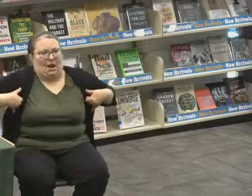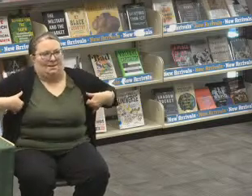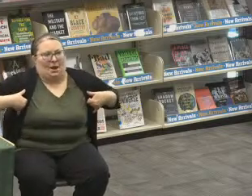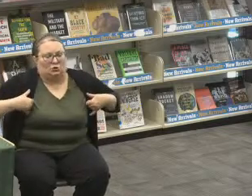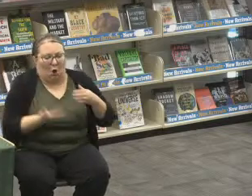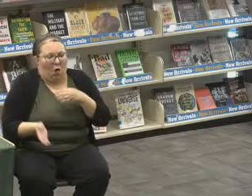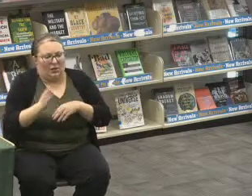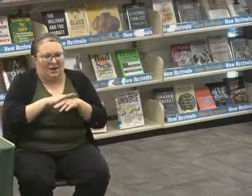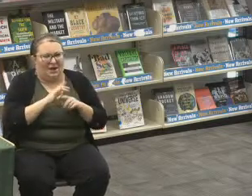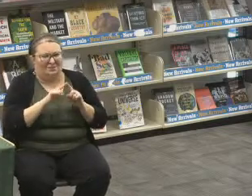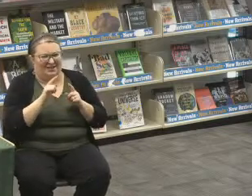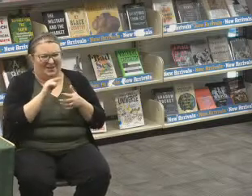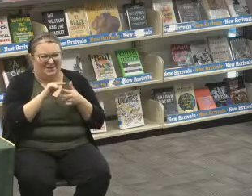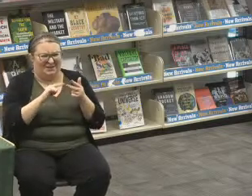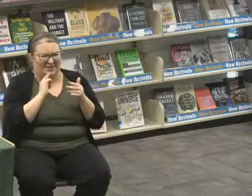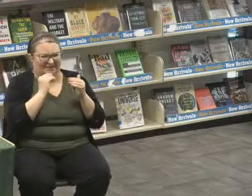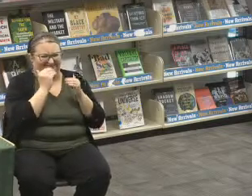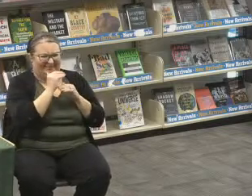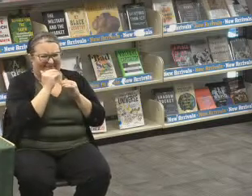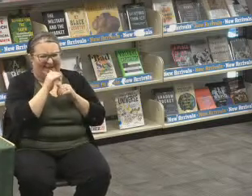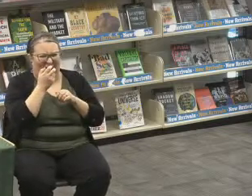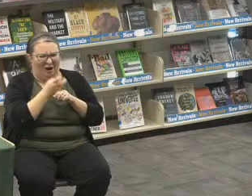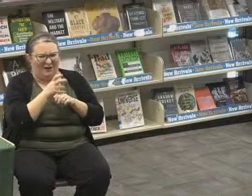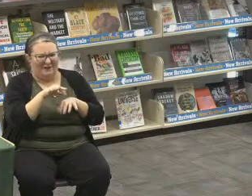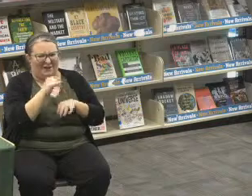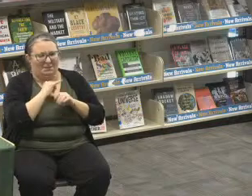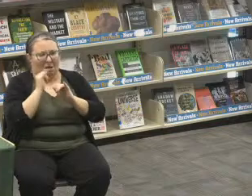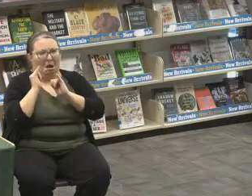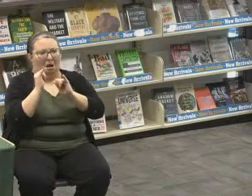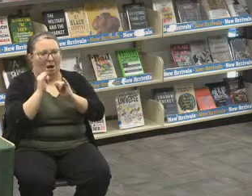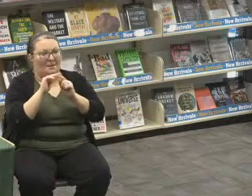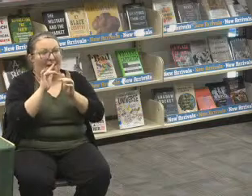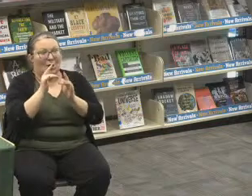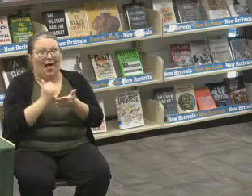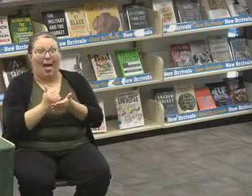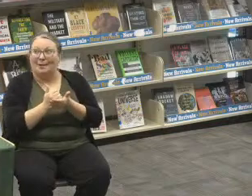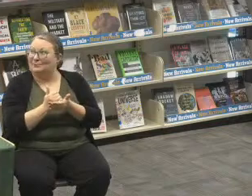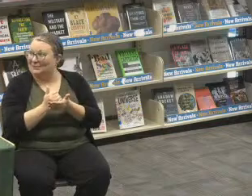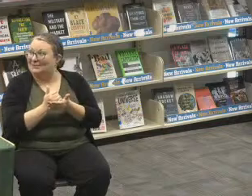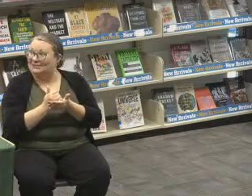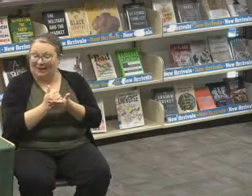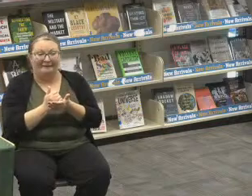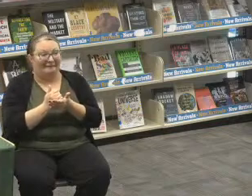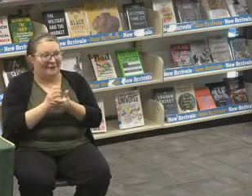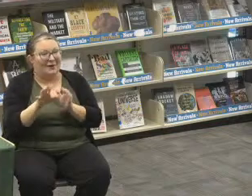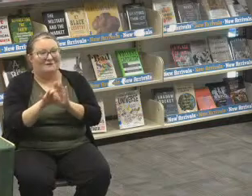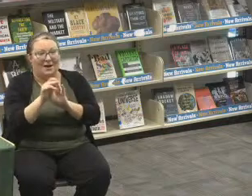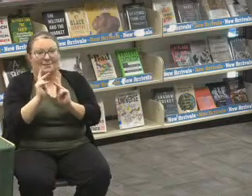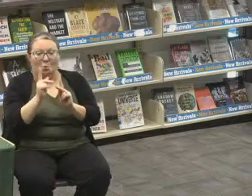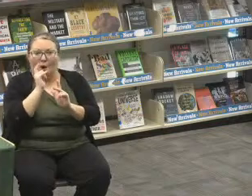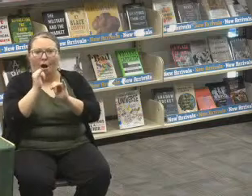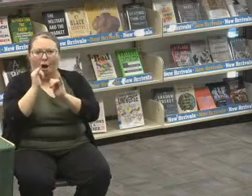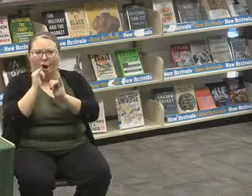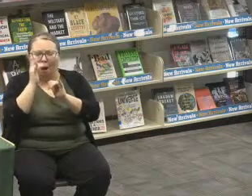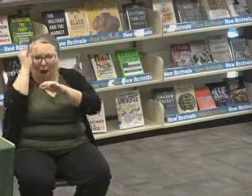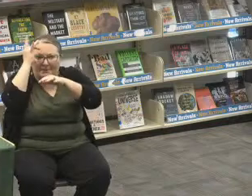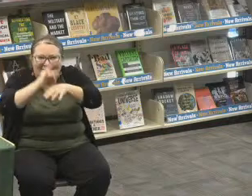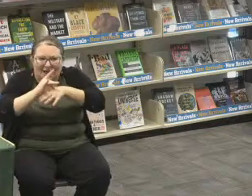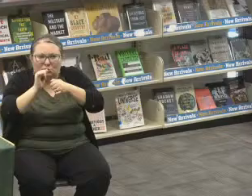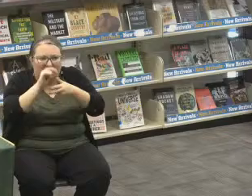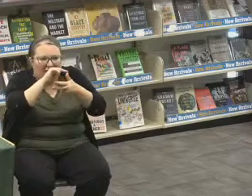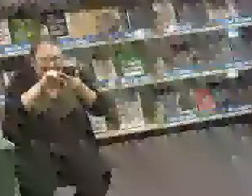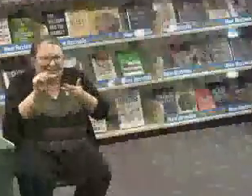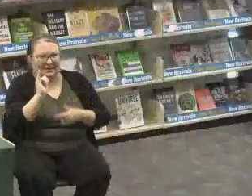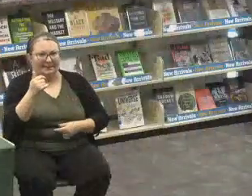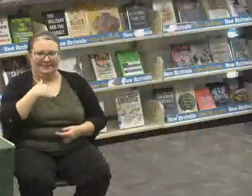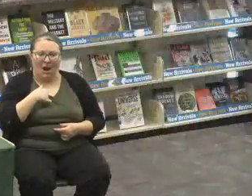problem is these can be kind of difficult to find people. The internet helps, though. The internet, you can find people that are as obsessed with all these things